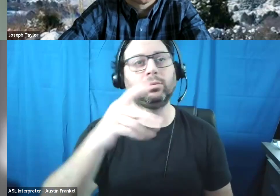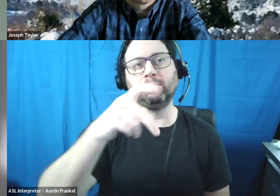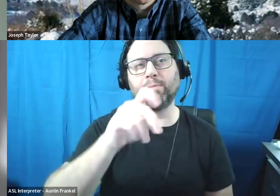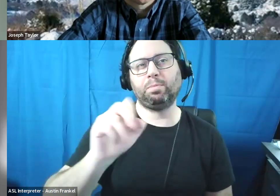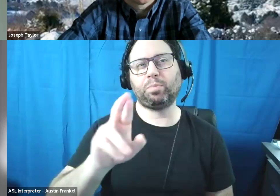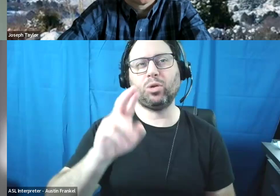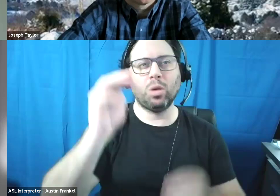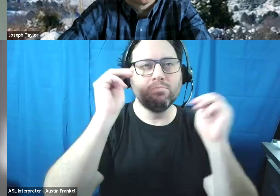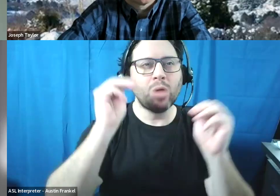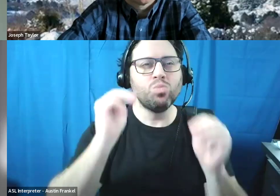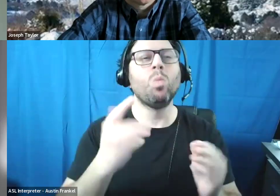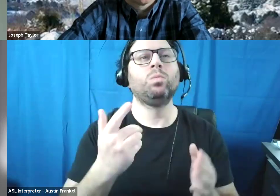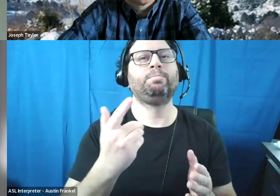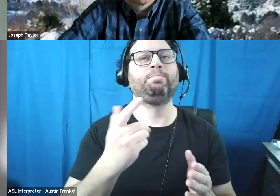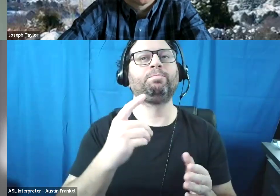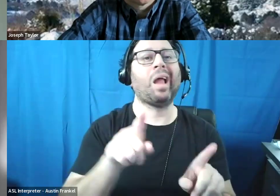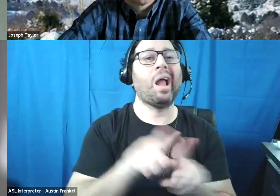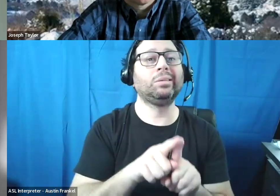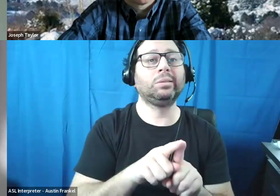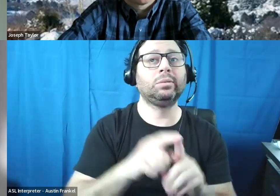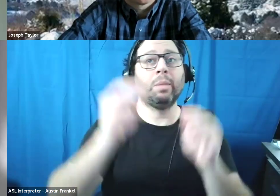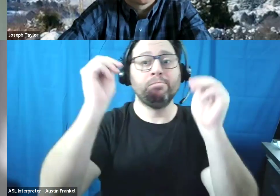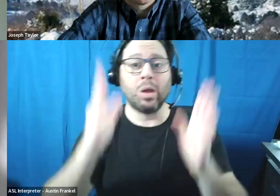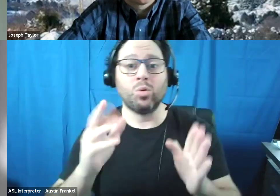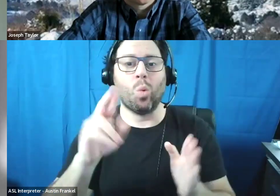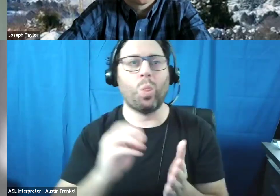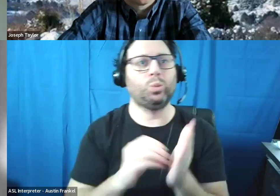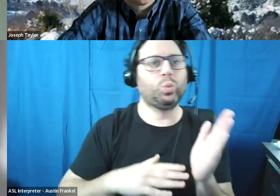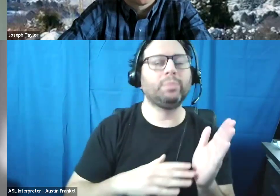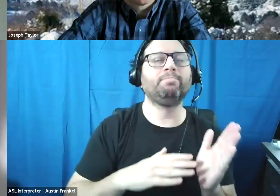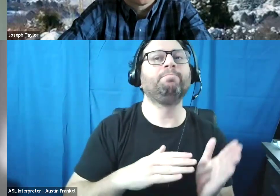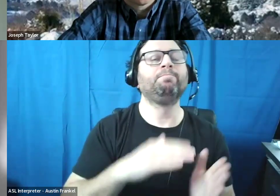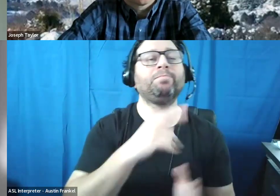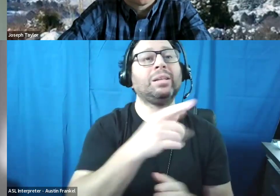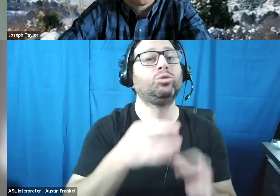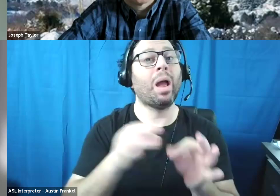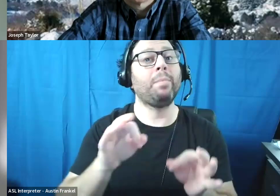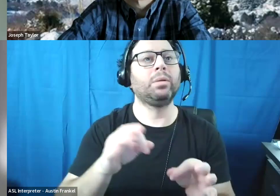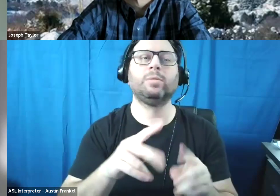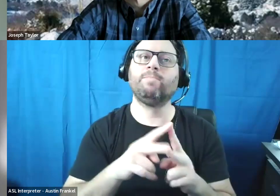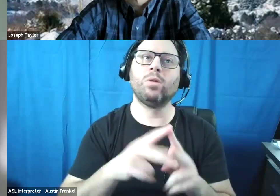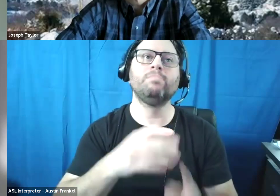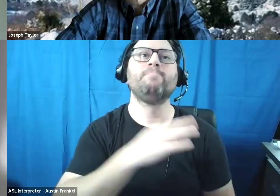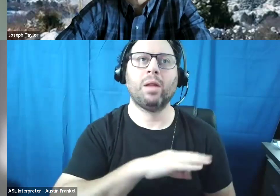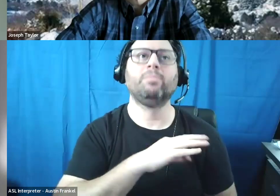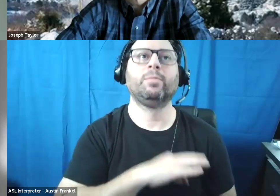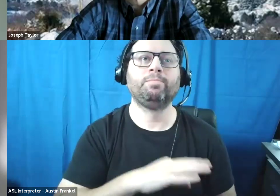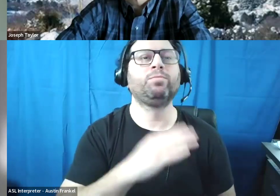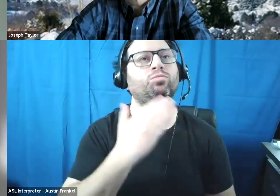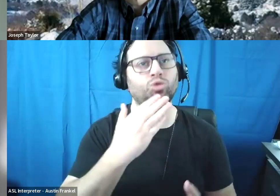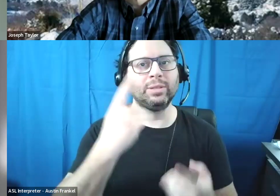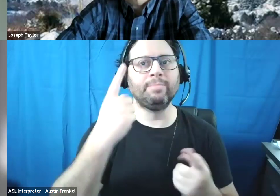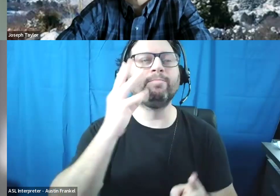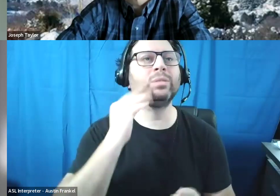mentorship, either as a mentor or as a mentee, it was, you know, they described it as quite beneficial